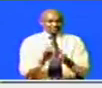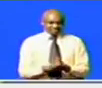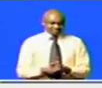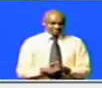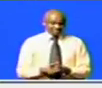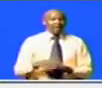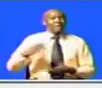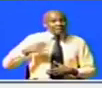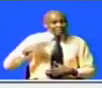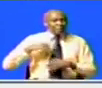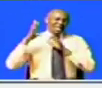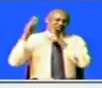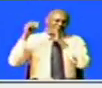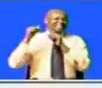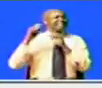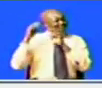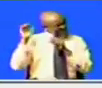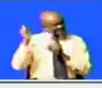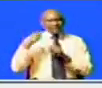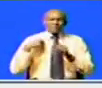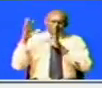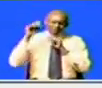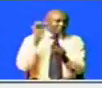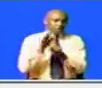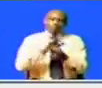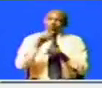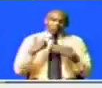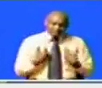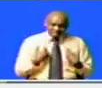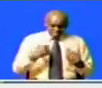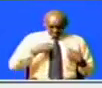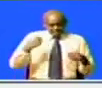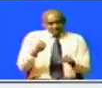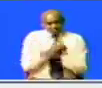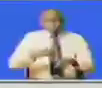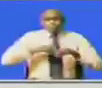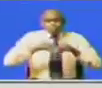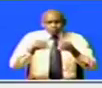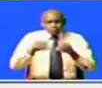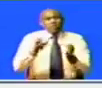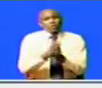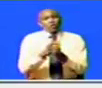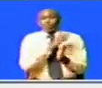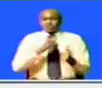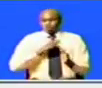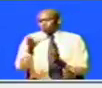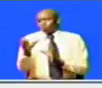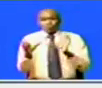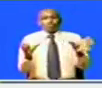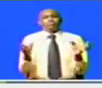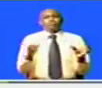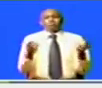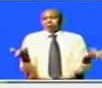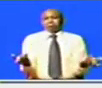The expectations Kenyans have on me are very high, yet I cannot move forward with a divided commission. I cannot